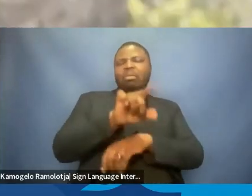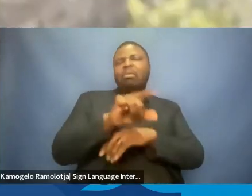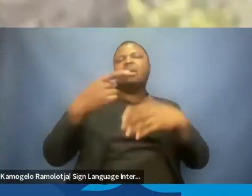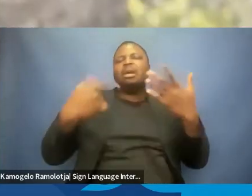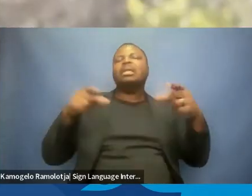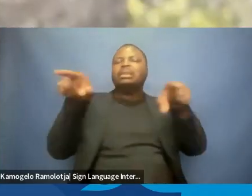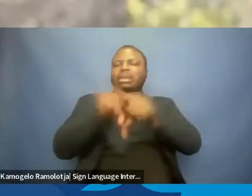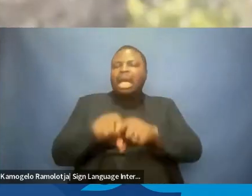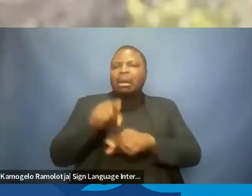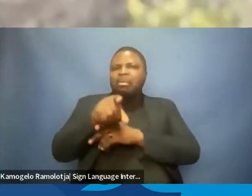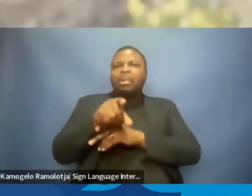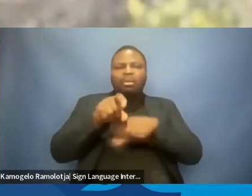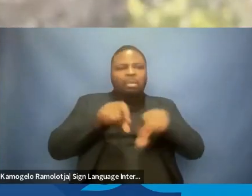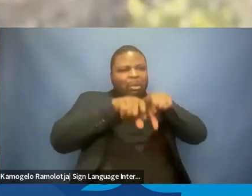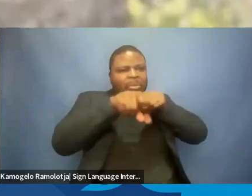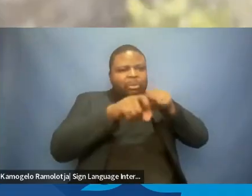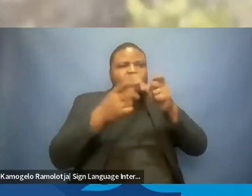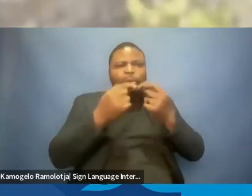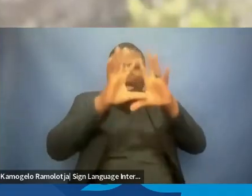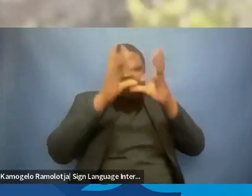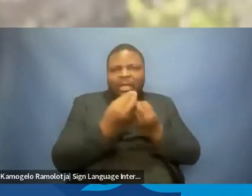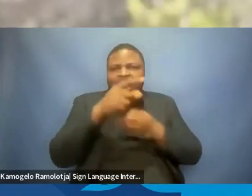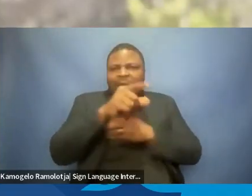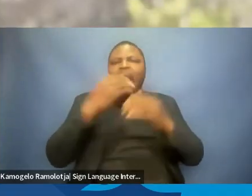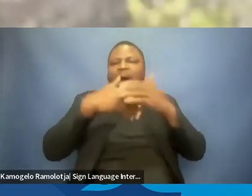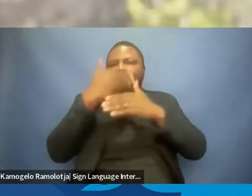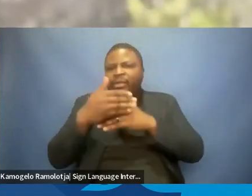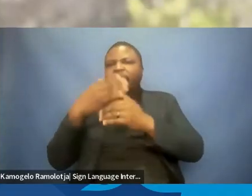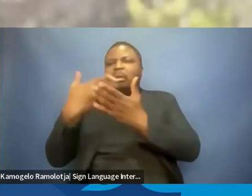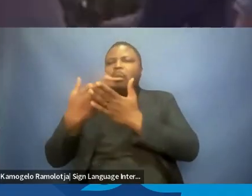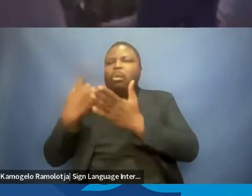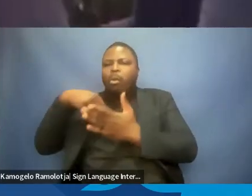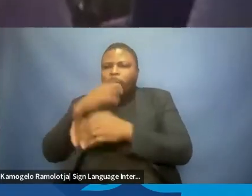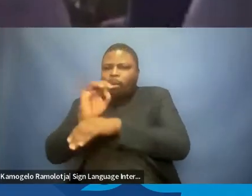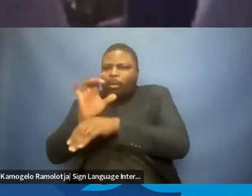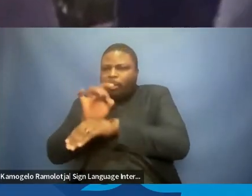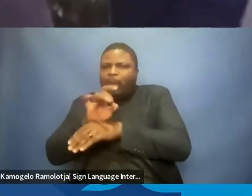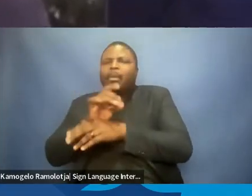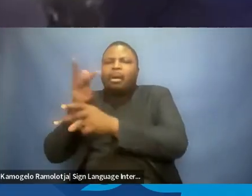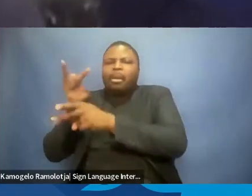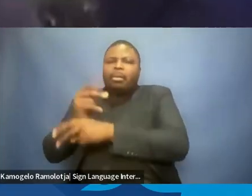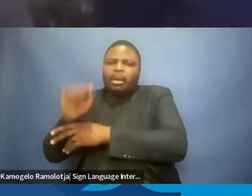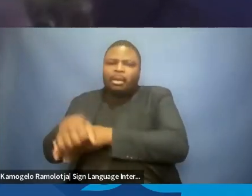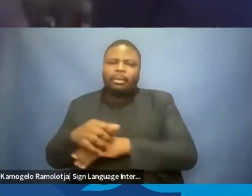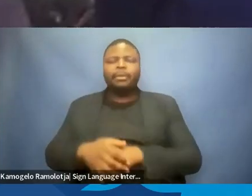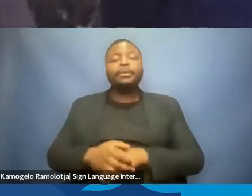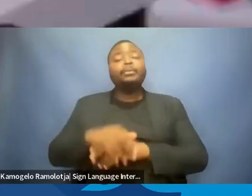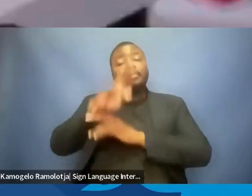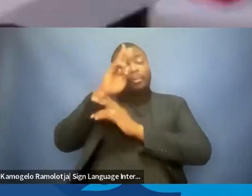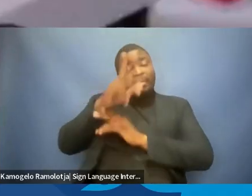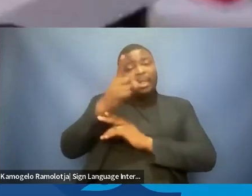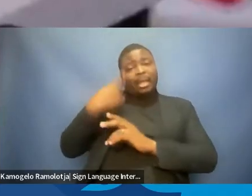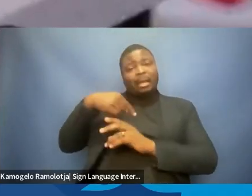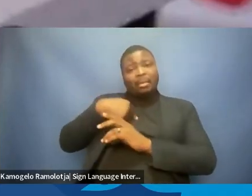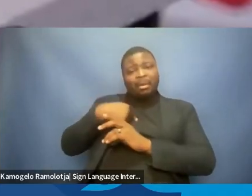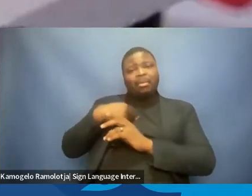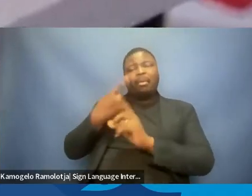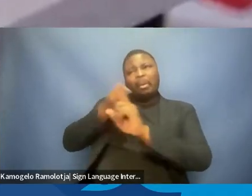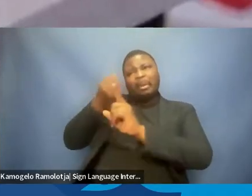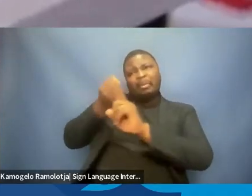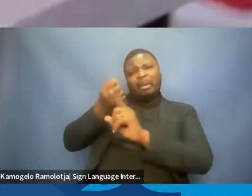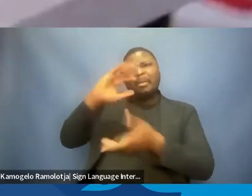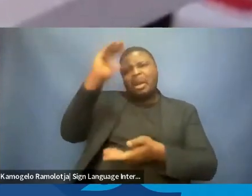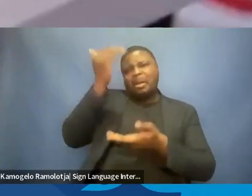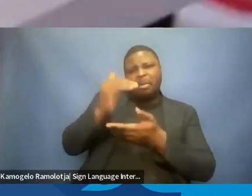Harm reduction is used for prevention of HIV and AIDS and TB. We